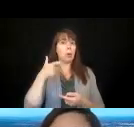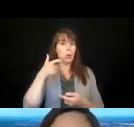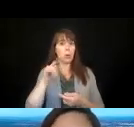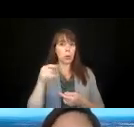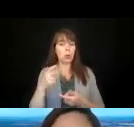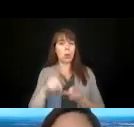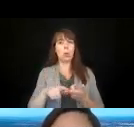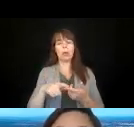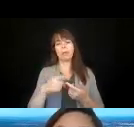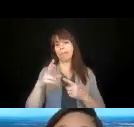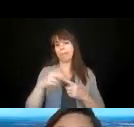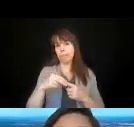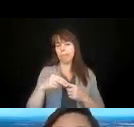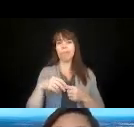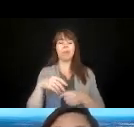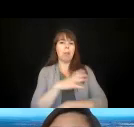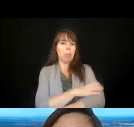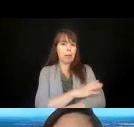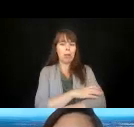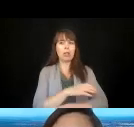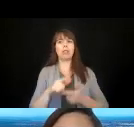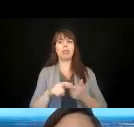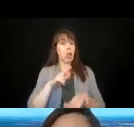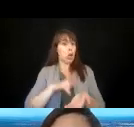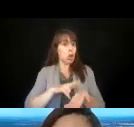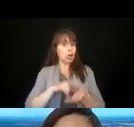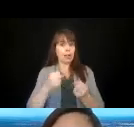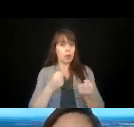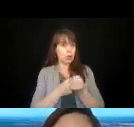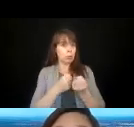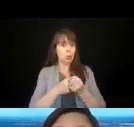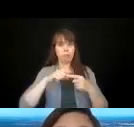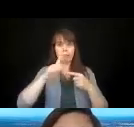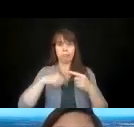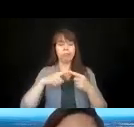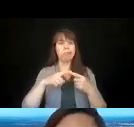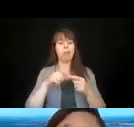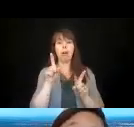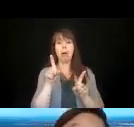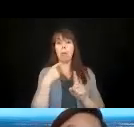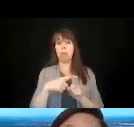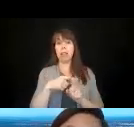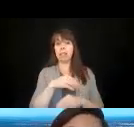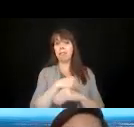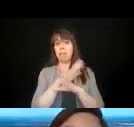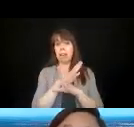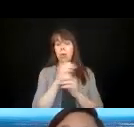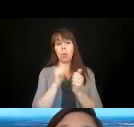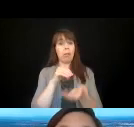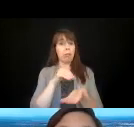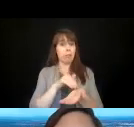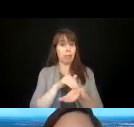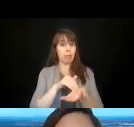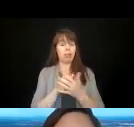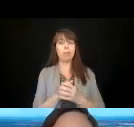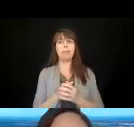scale, O2 sat monitor. We're able to have nursing support 24/7, as well as video calls with providers, and